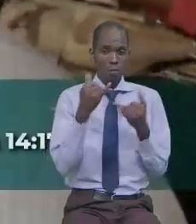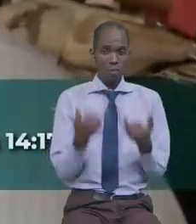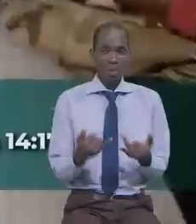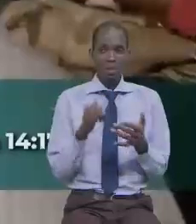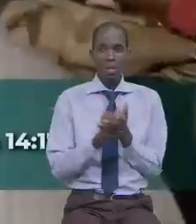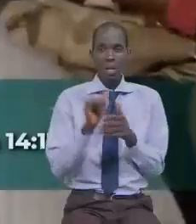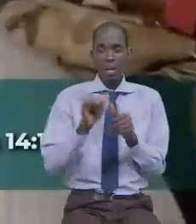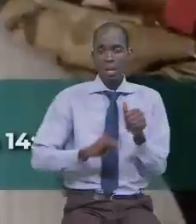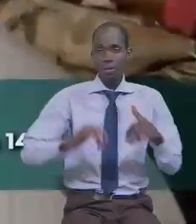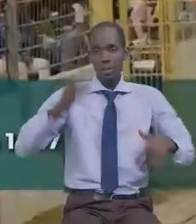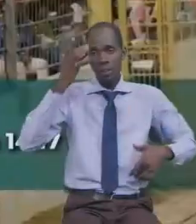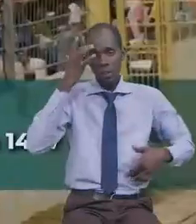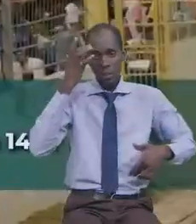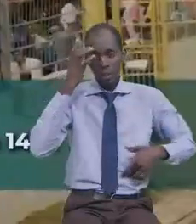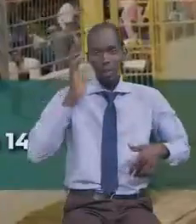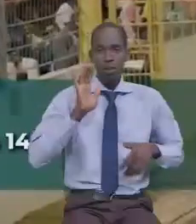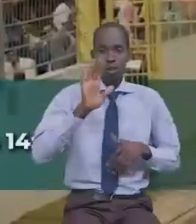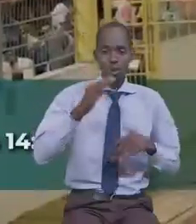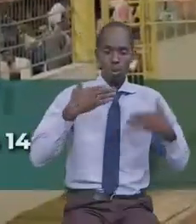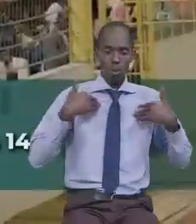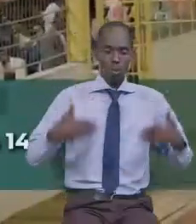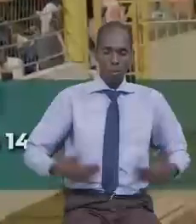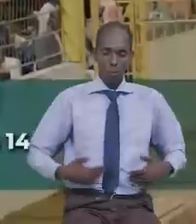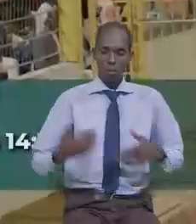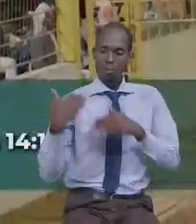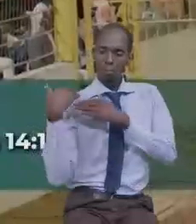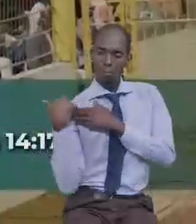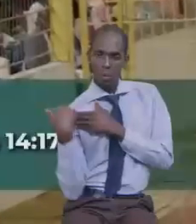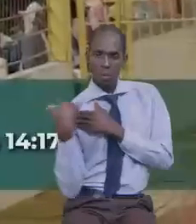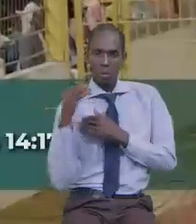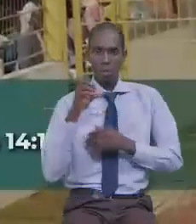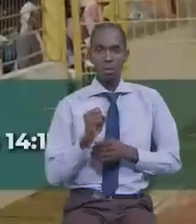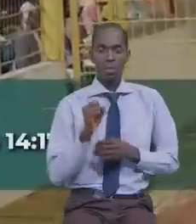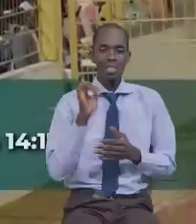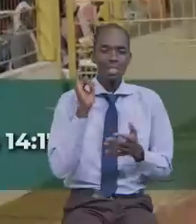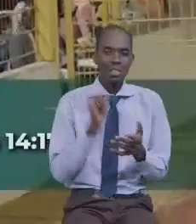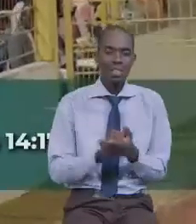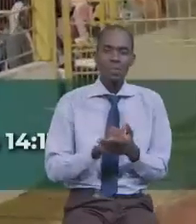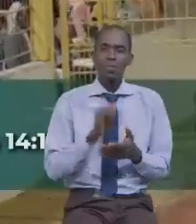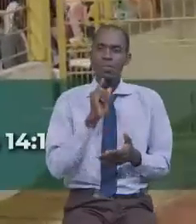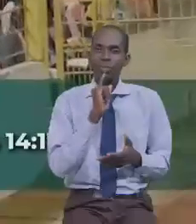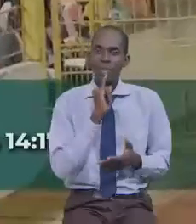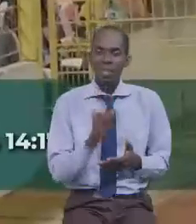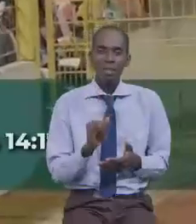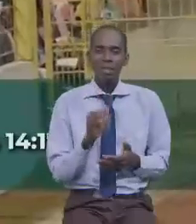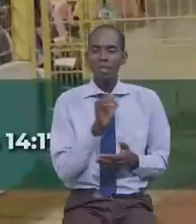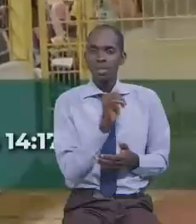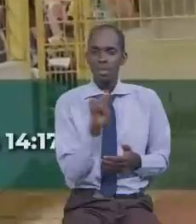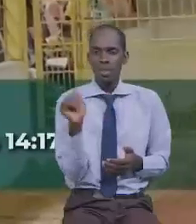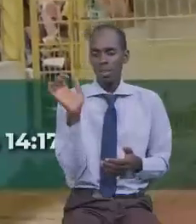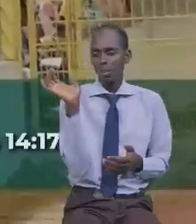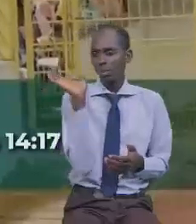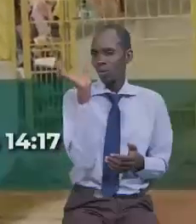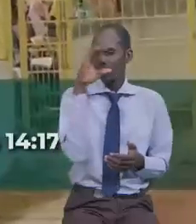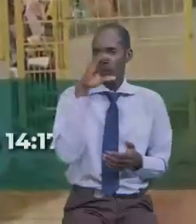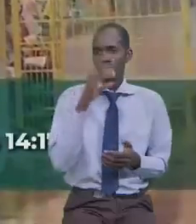sickness your body carries, that is a strange load